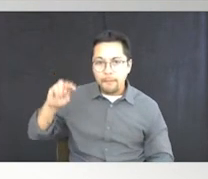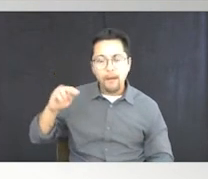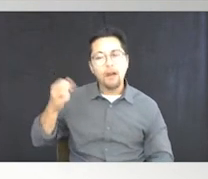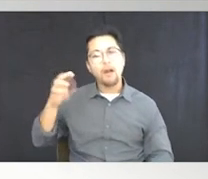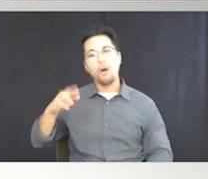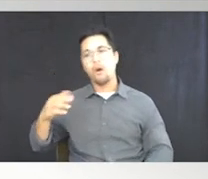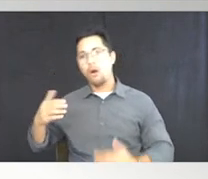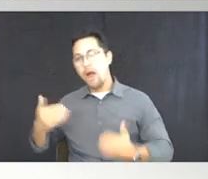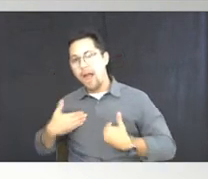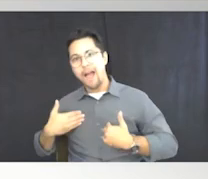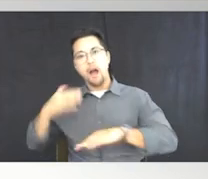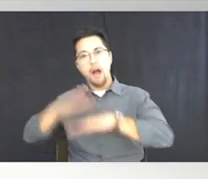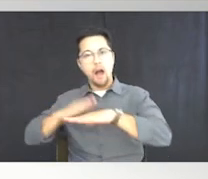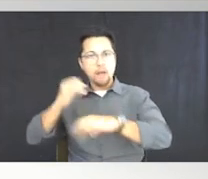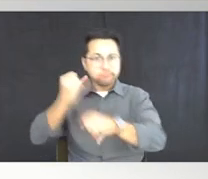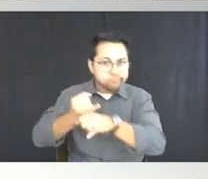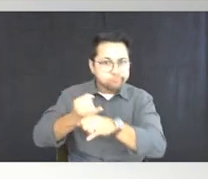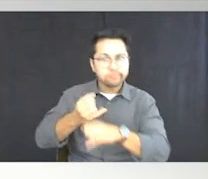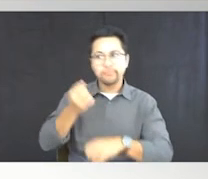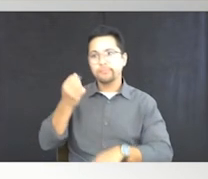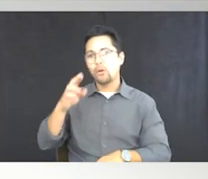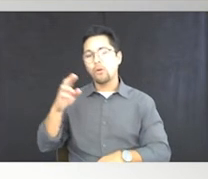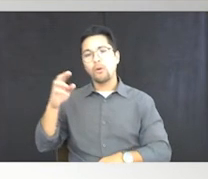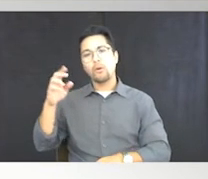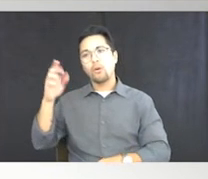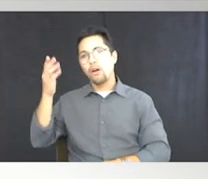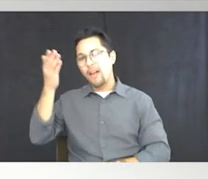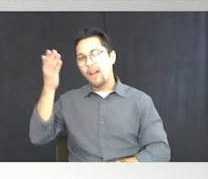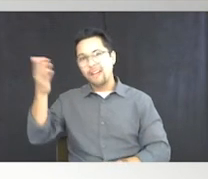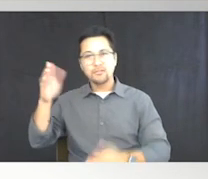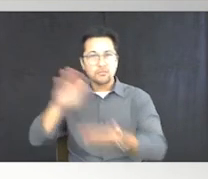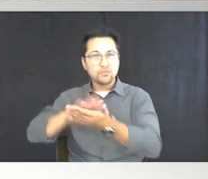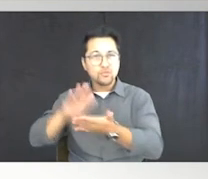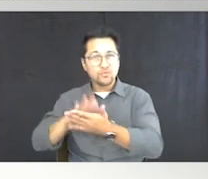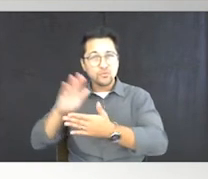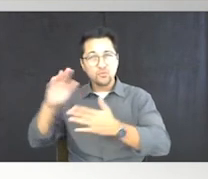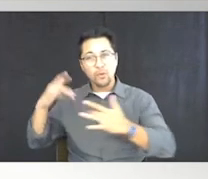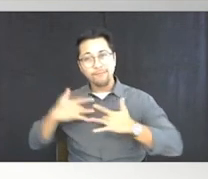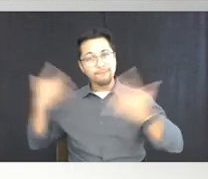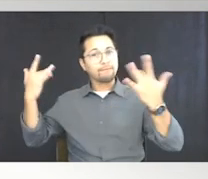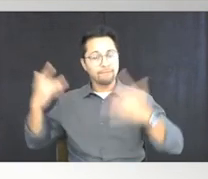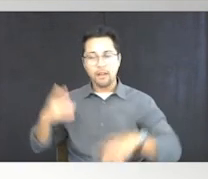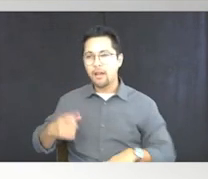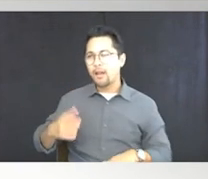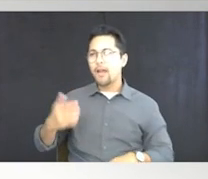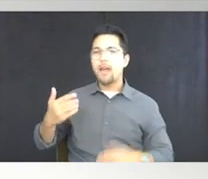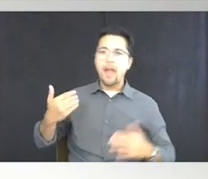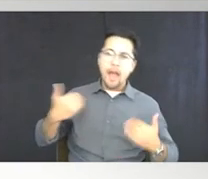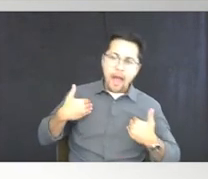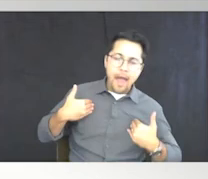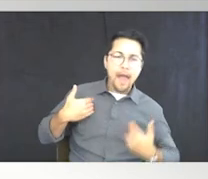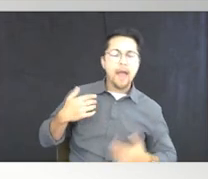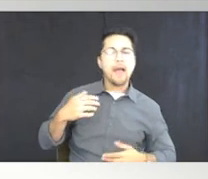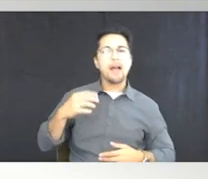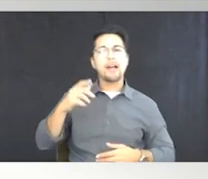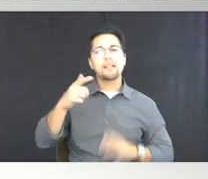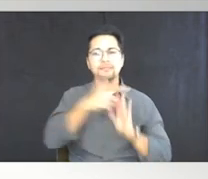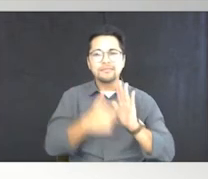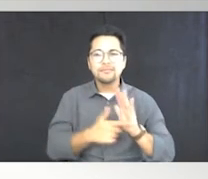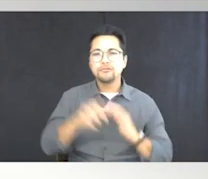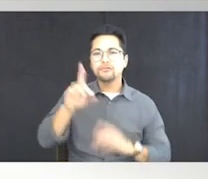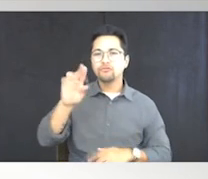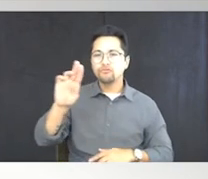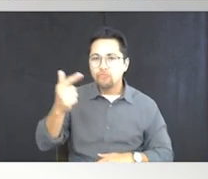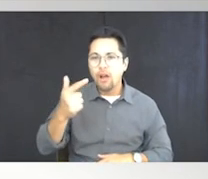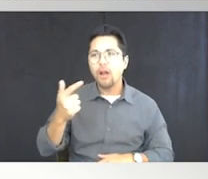on school premises, or to or at a school function, knowingly possesses or uses illegal drugs,